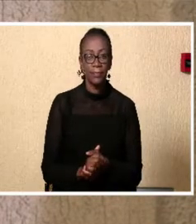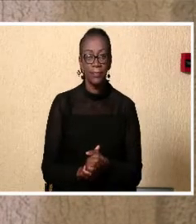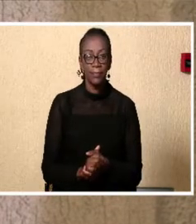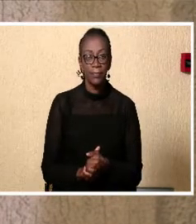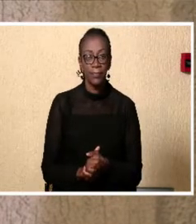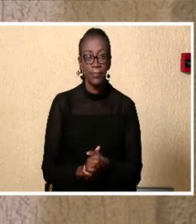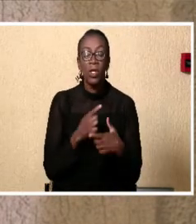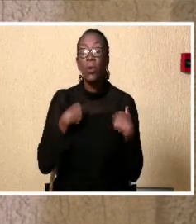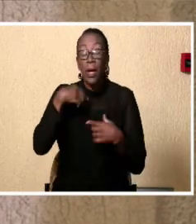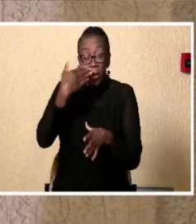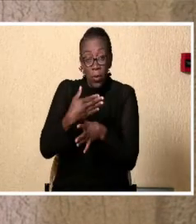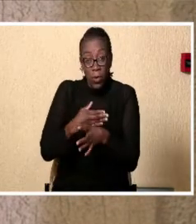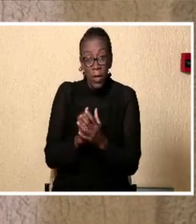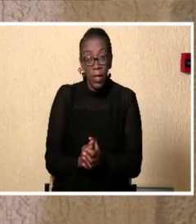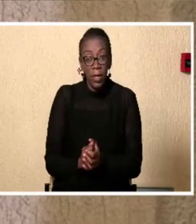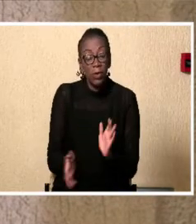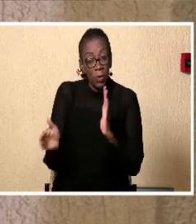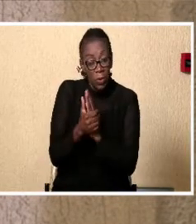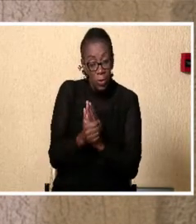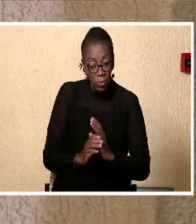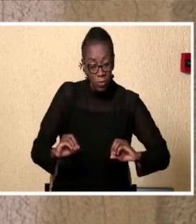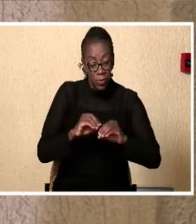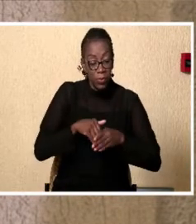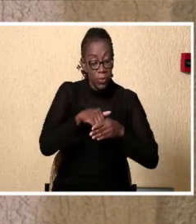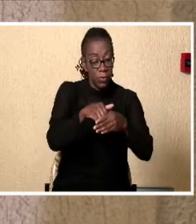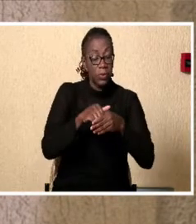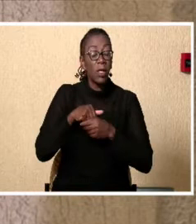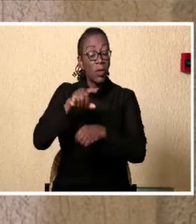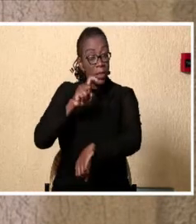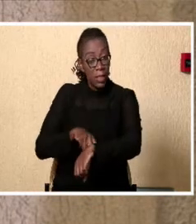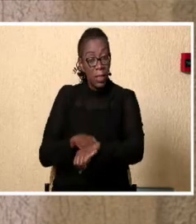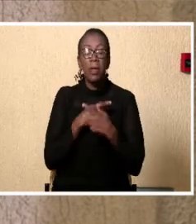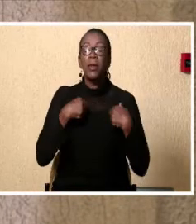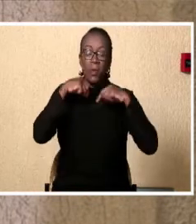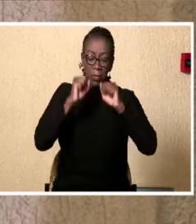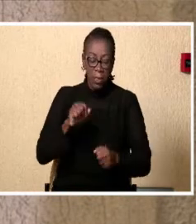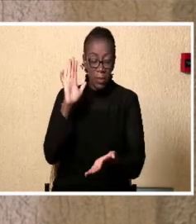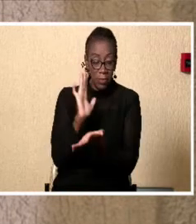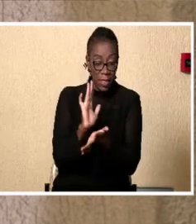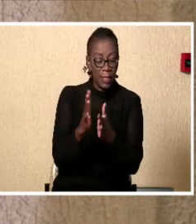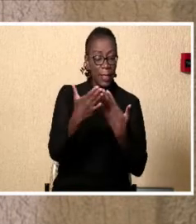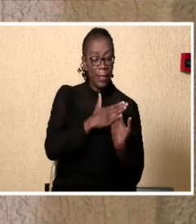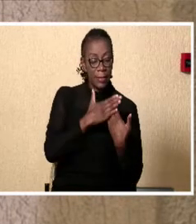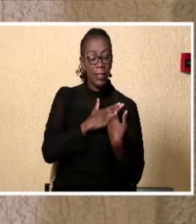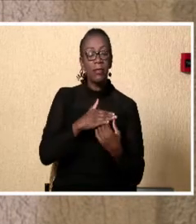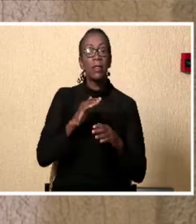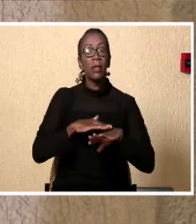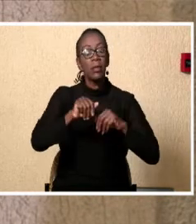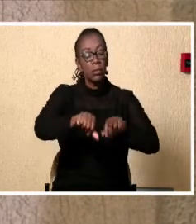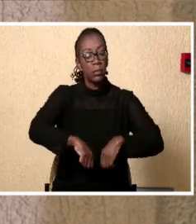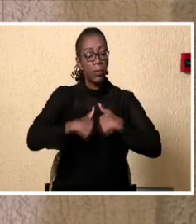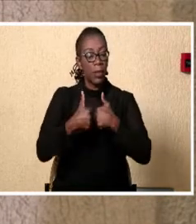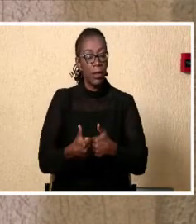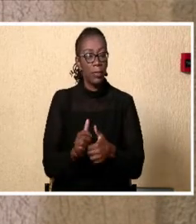of the lockdown. We're still working within the provisions of maintaining safety because this is a health issue that we're trying to resolve. So we came up with an